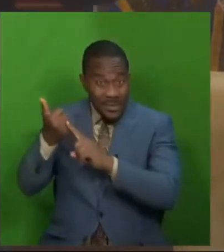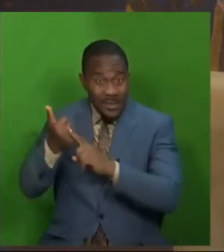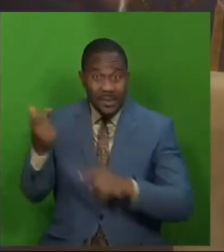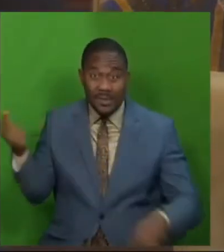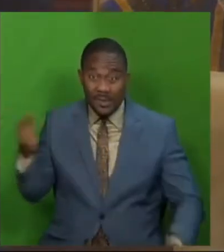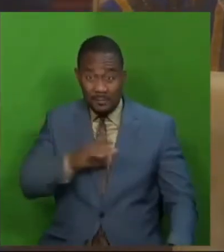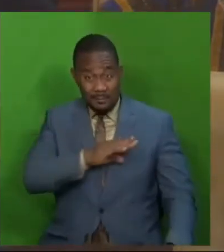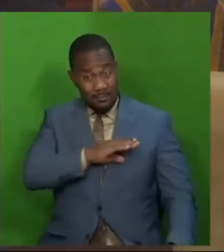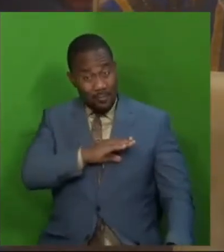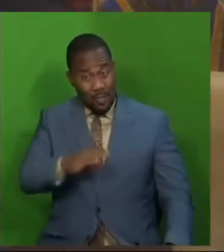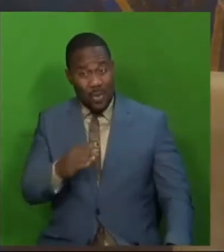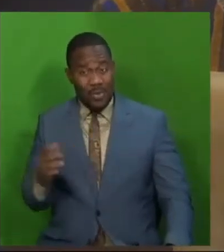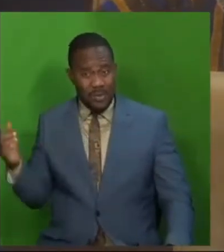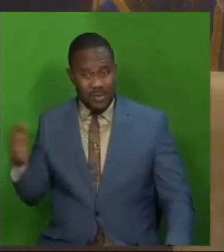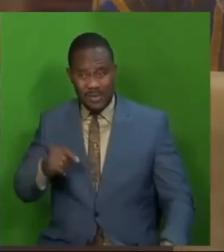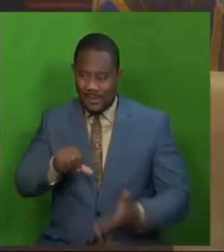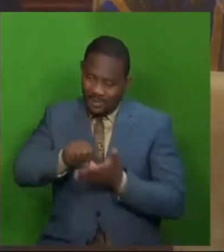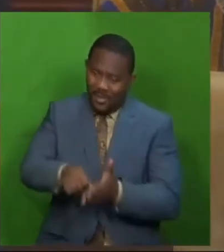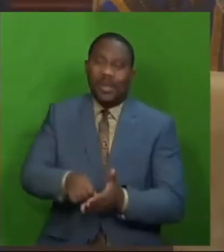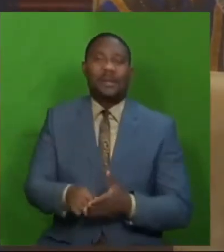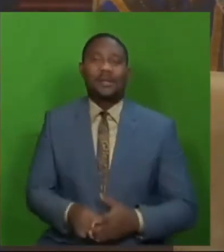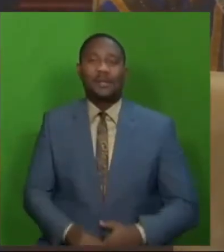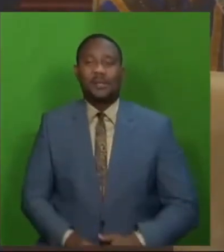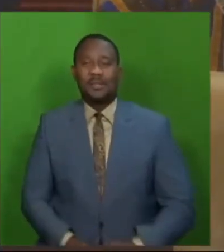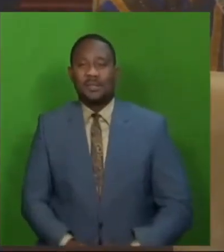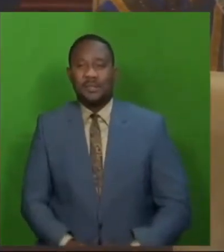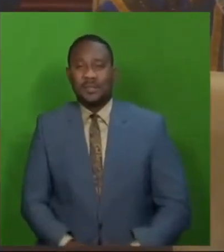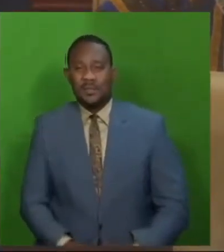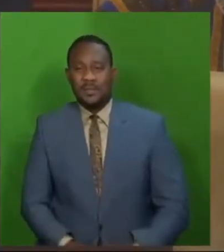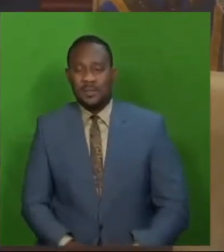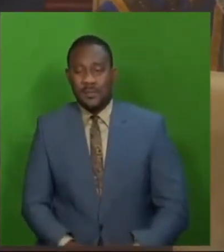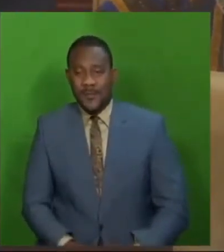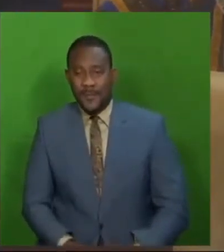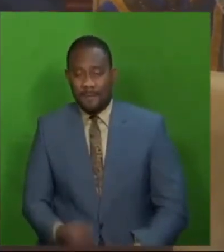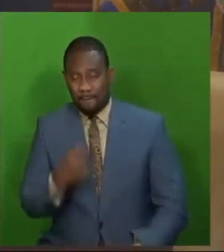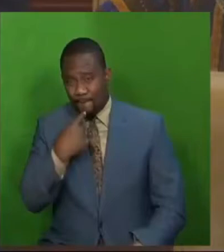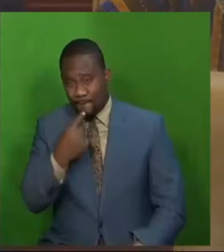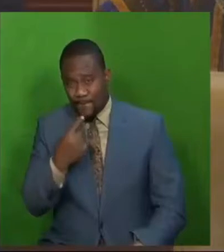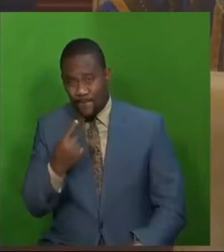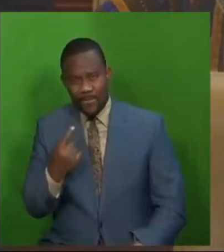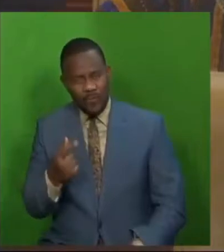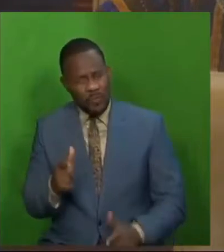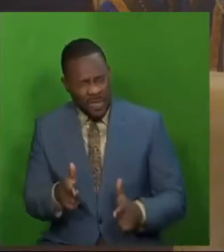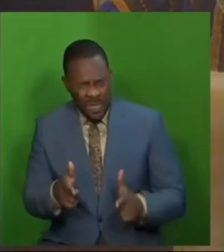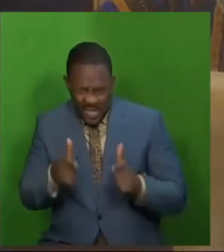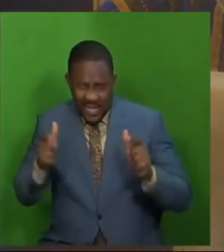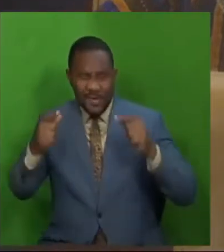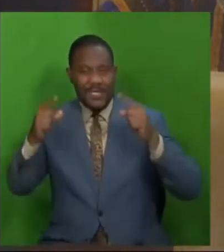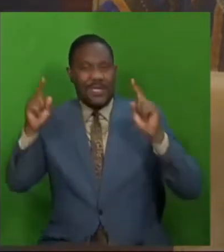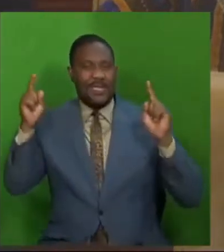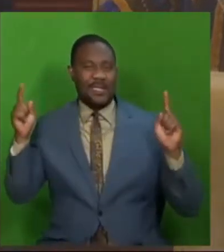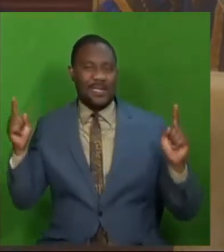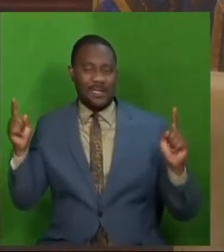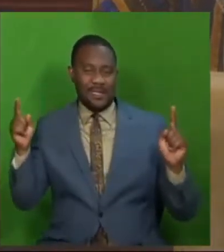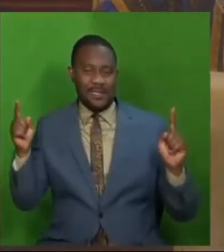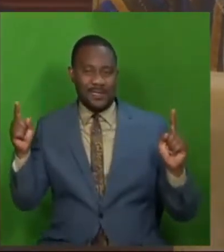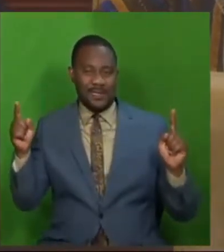courageously emphasized and touted as a monumental achievement that they have